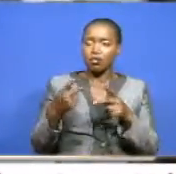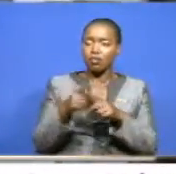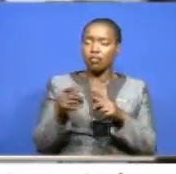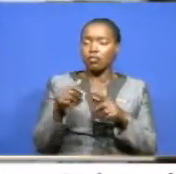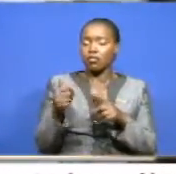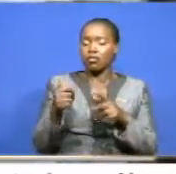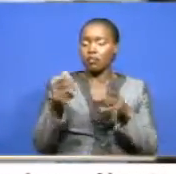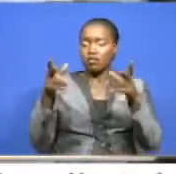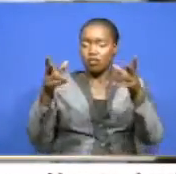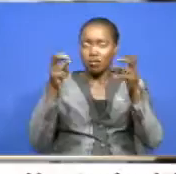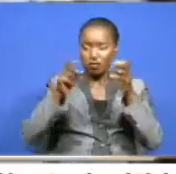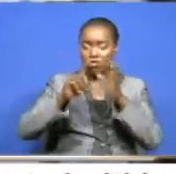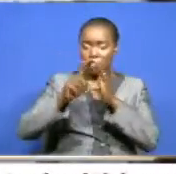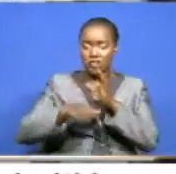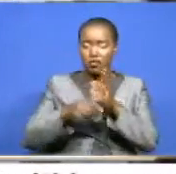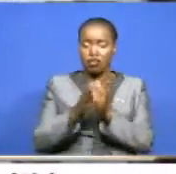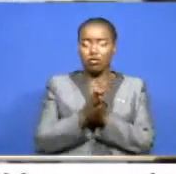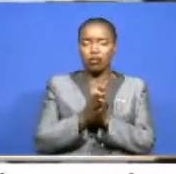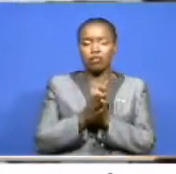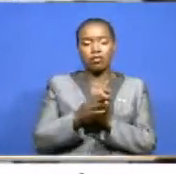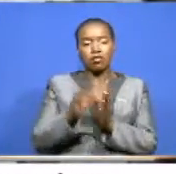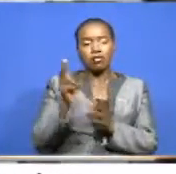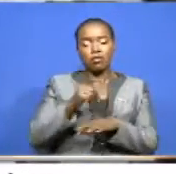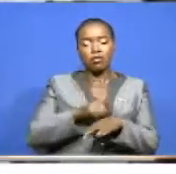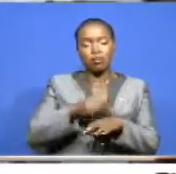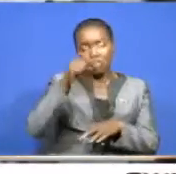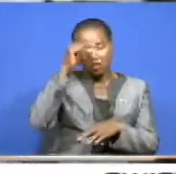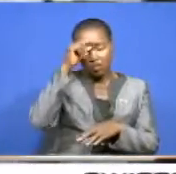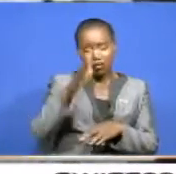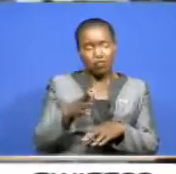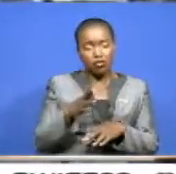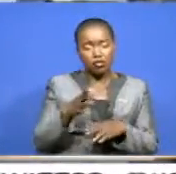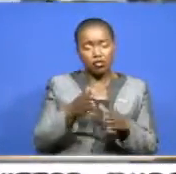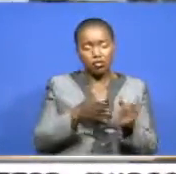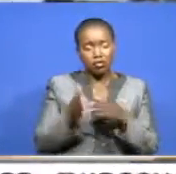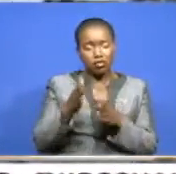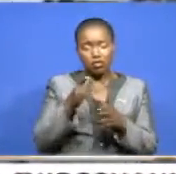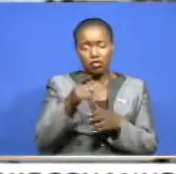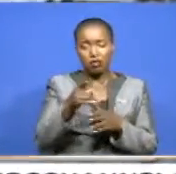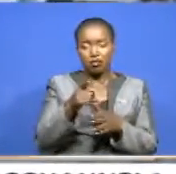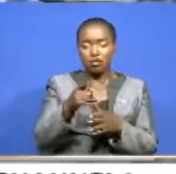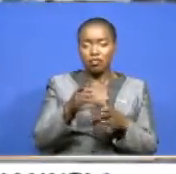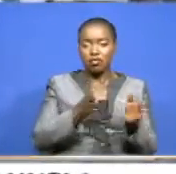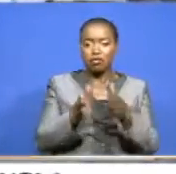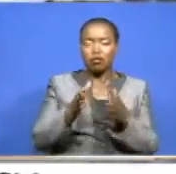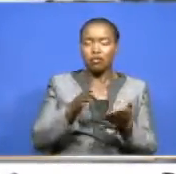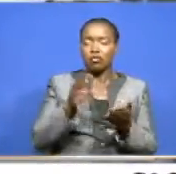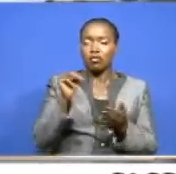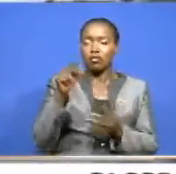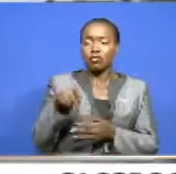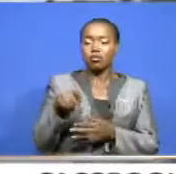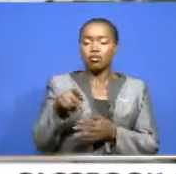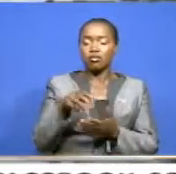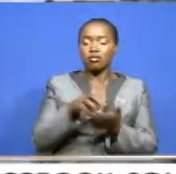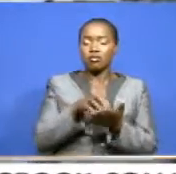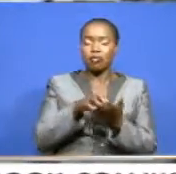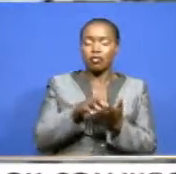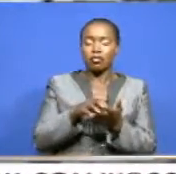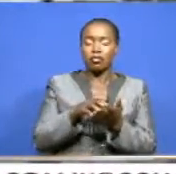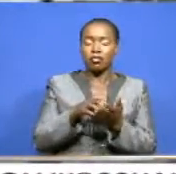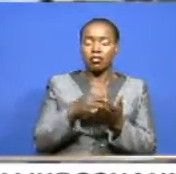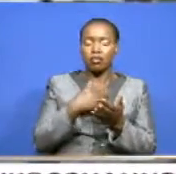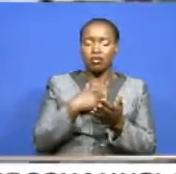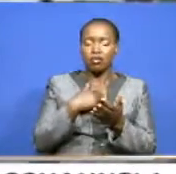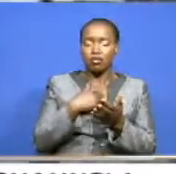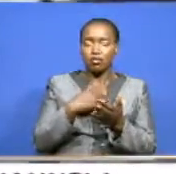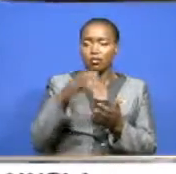thereafter. Being a second-time governor, does it give you a chance also to vie for the MP seat so that you can have a chance of getting the